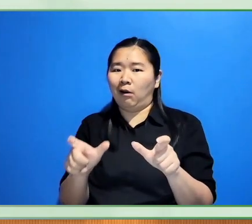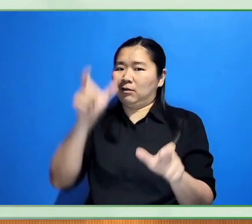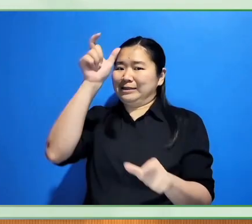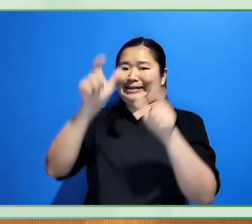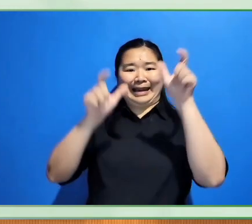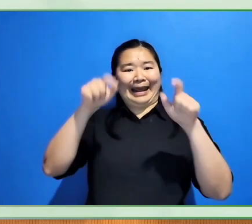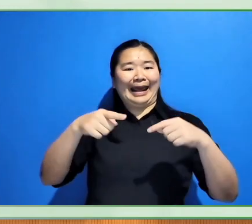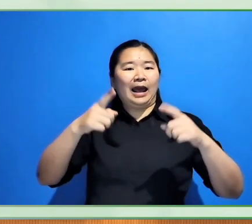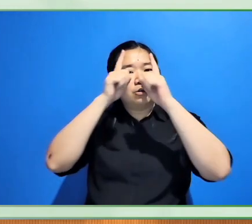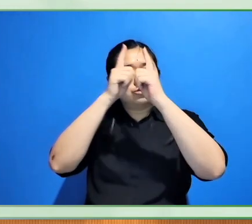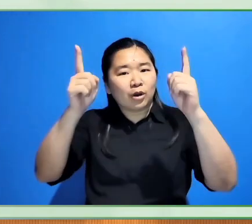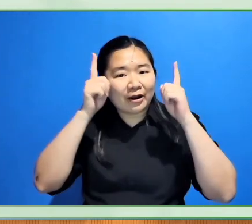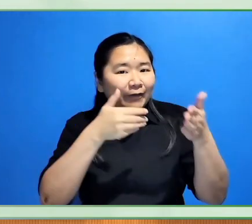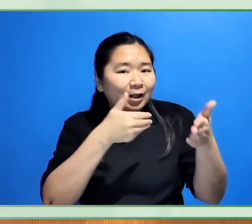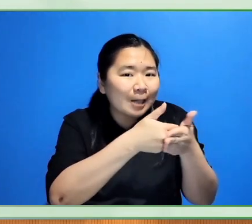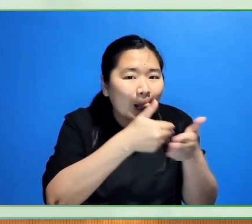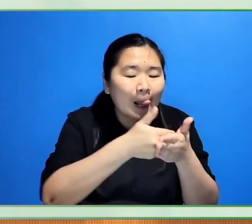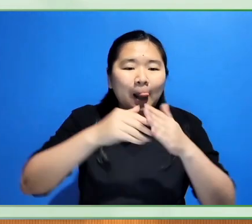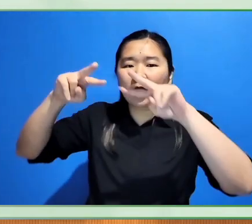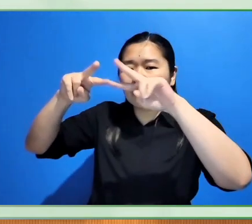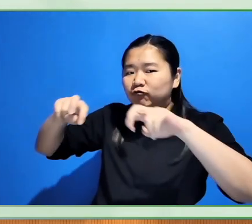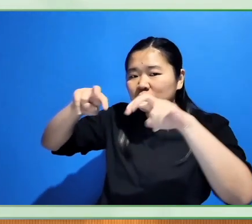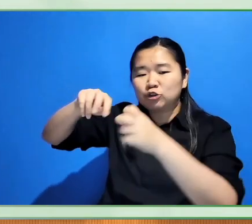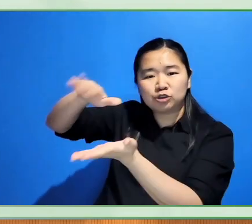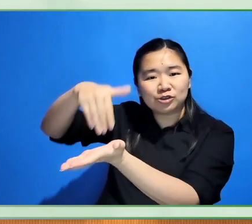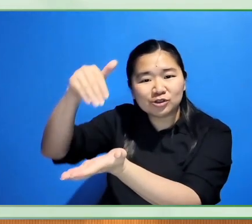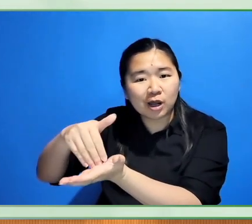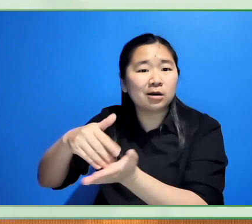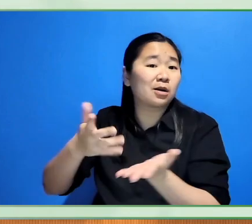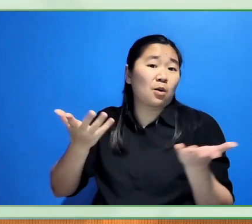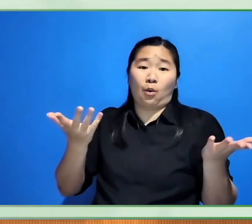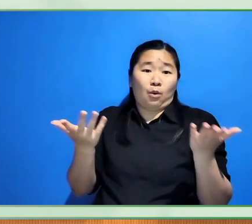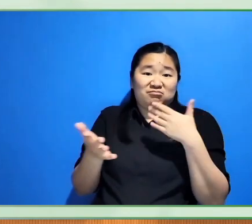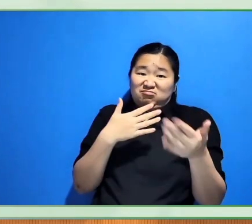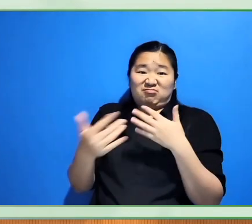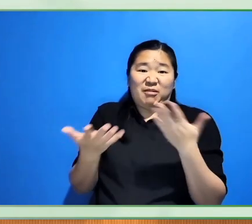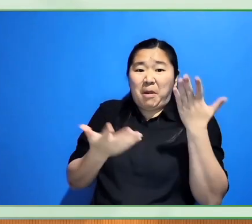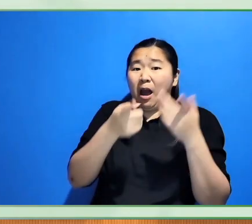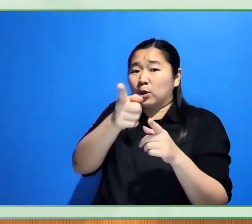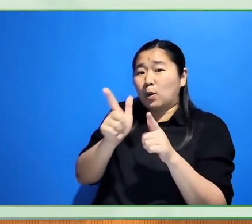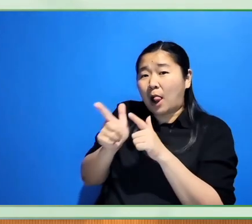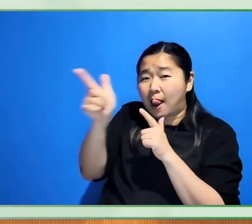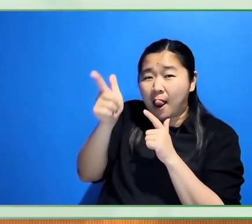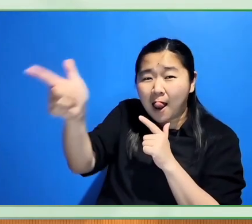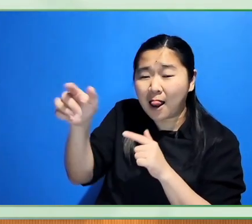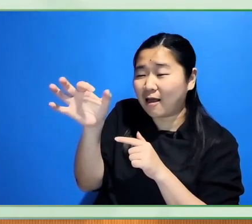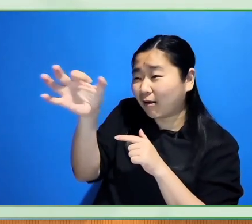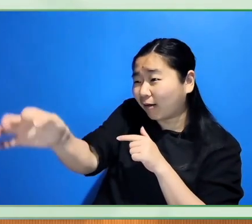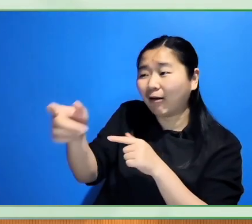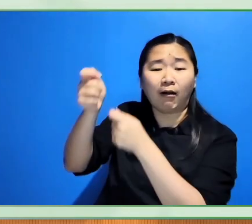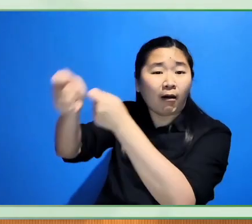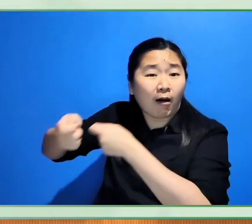previous slide because one of the speakers is not here, so maybe it was not updated. Anyway, we